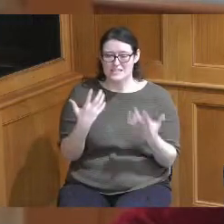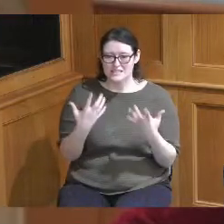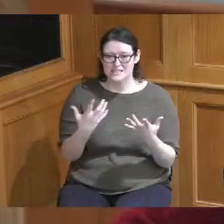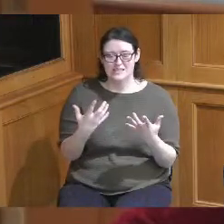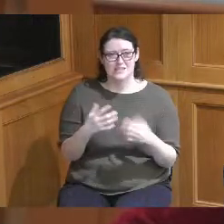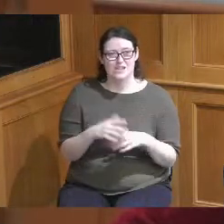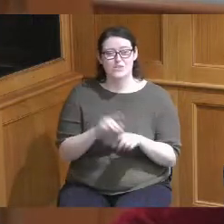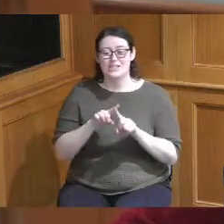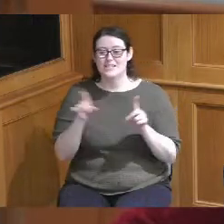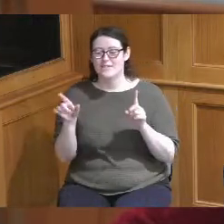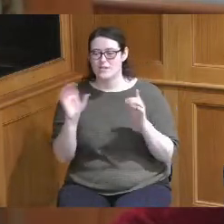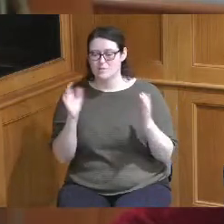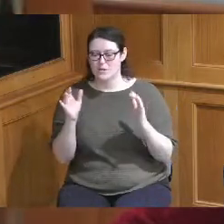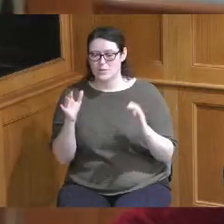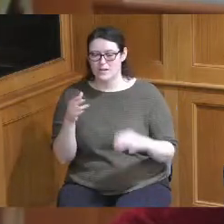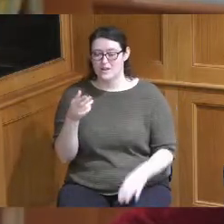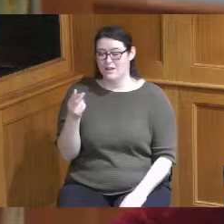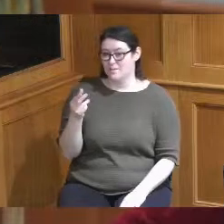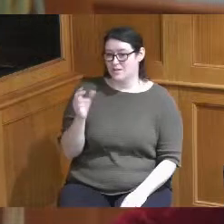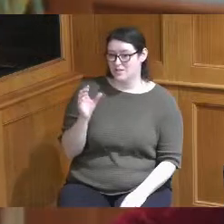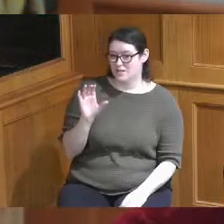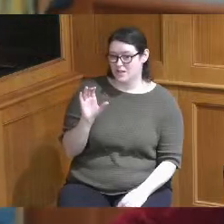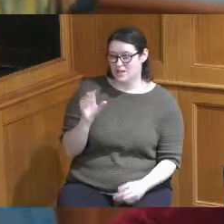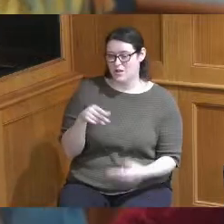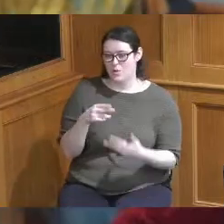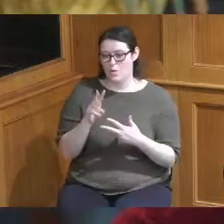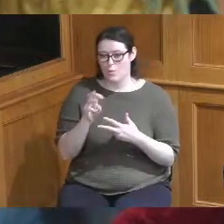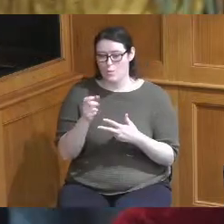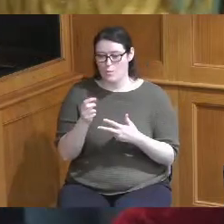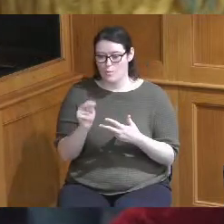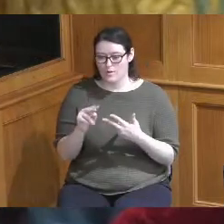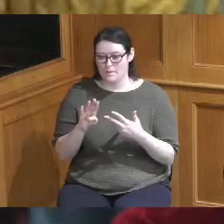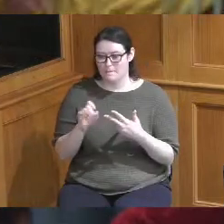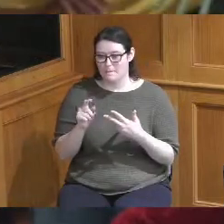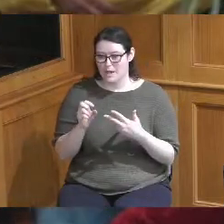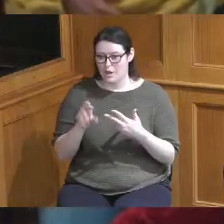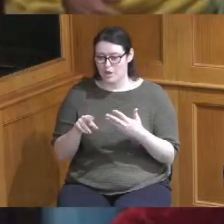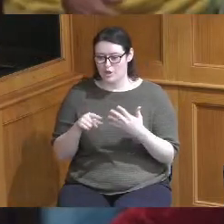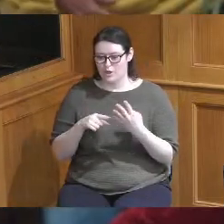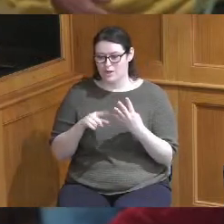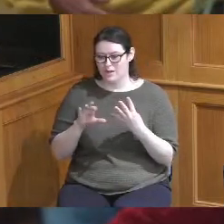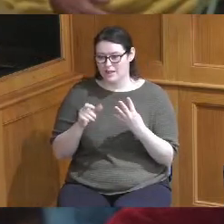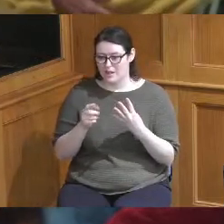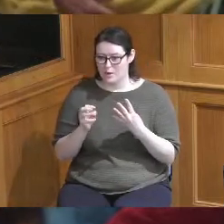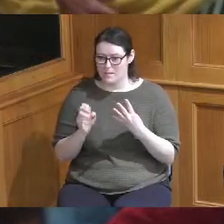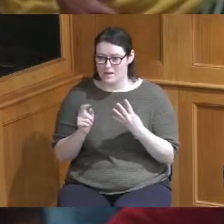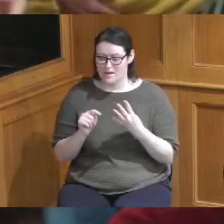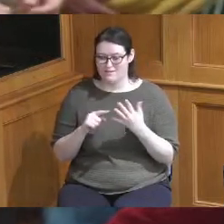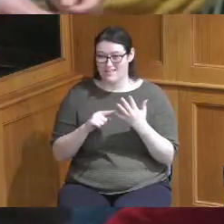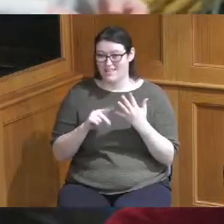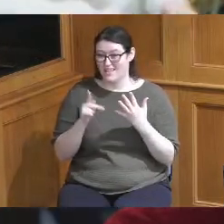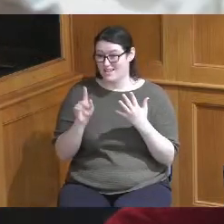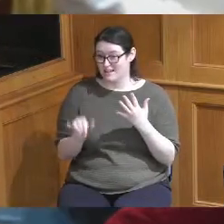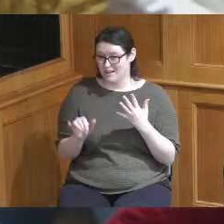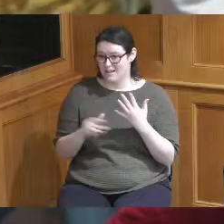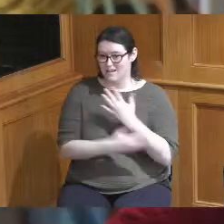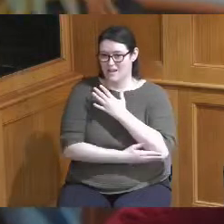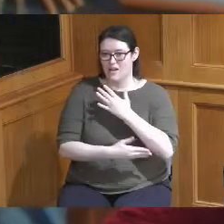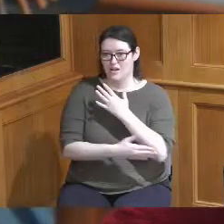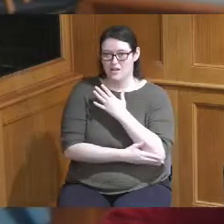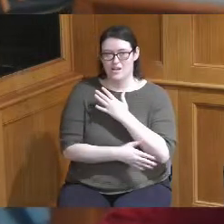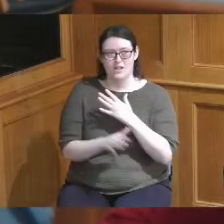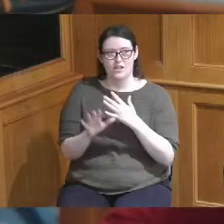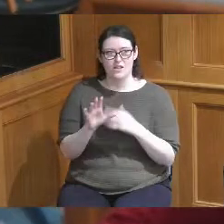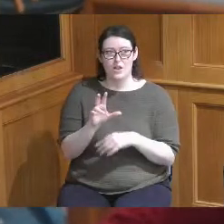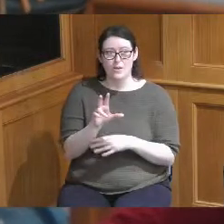There's a difference between Hamilton, Warren, Butler, and Claremont County and the counties in Northern Kentucky that affects a home price by